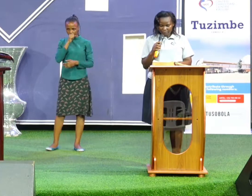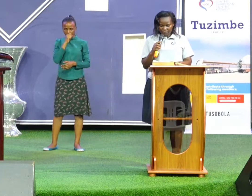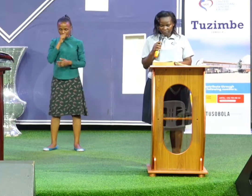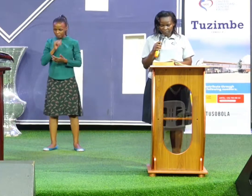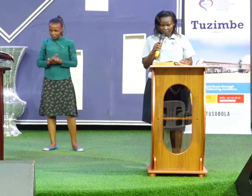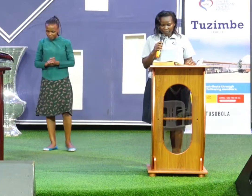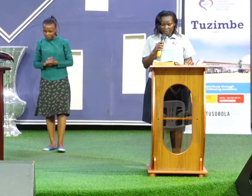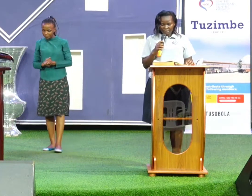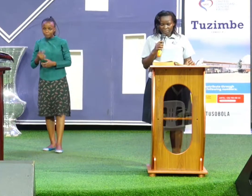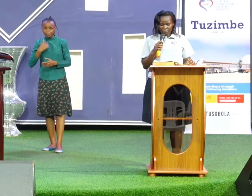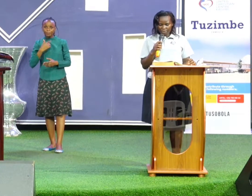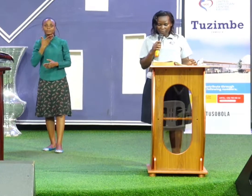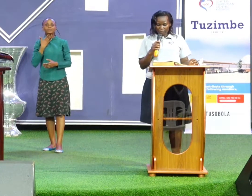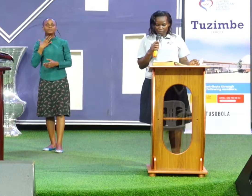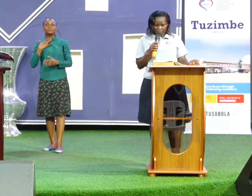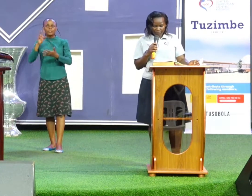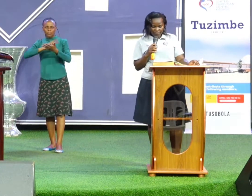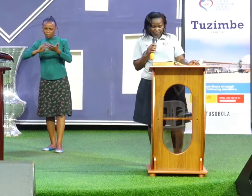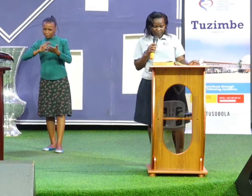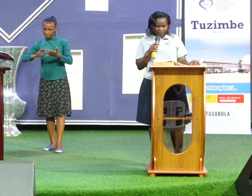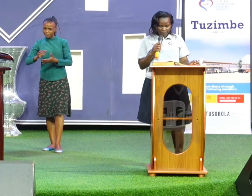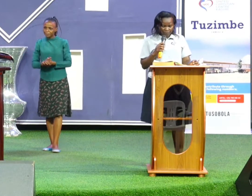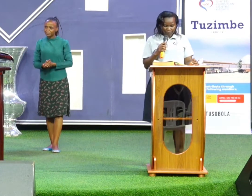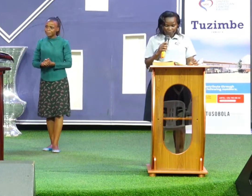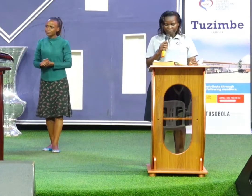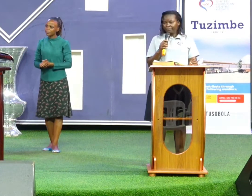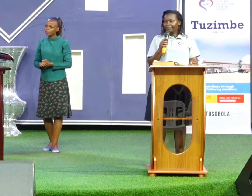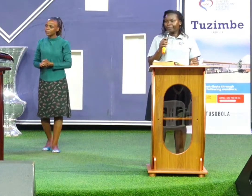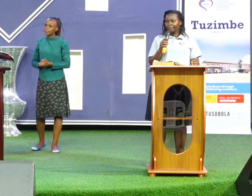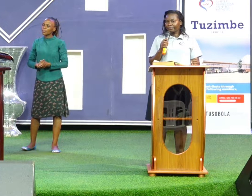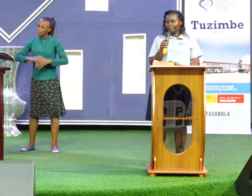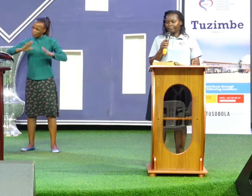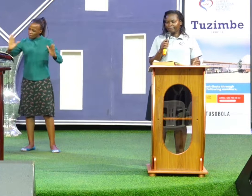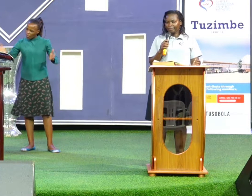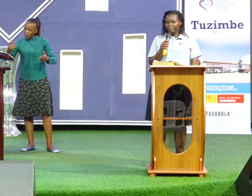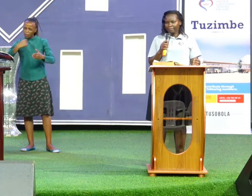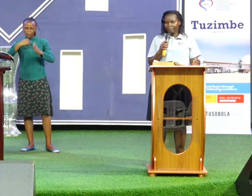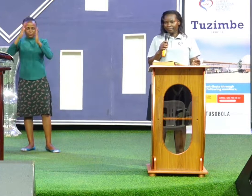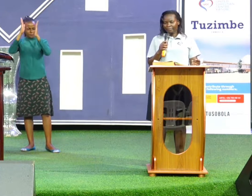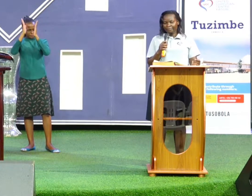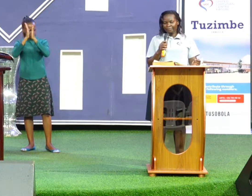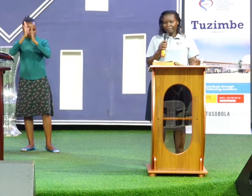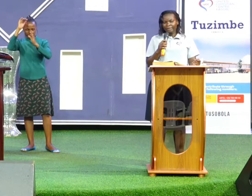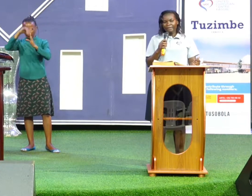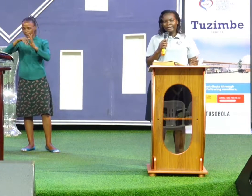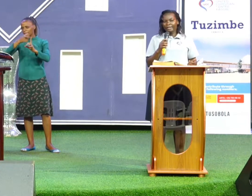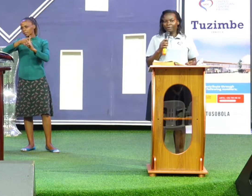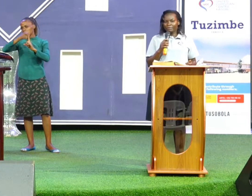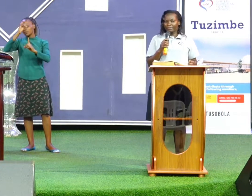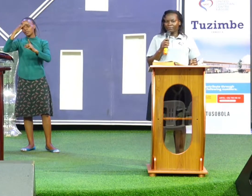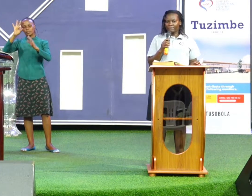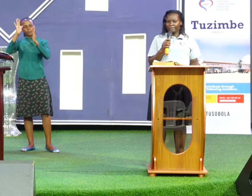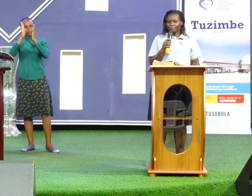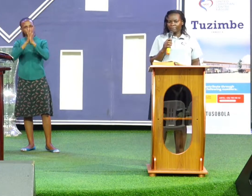read a bit of this. Nasomyeoko. And how I pray that in this month of prayer and fasting,